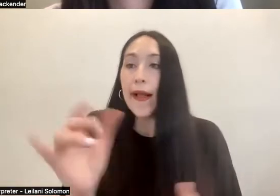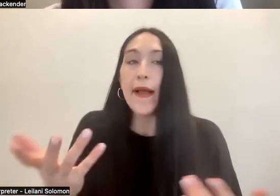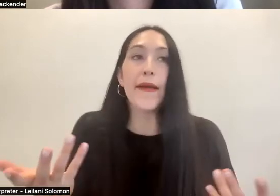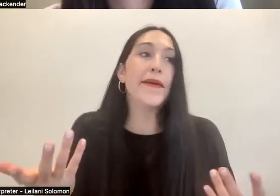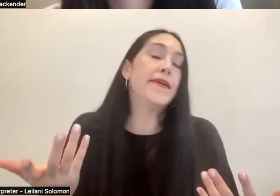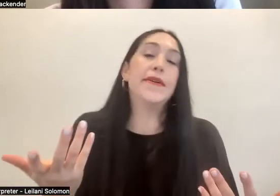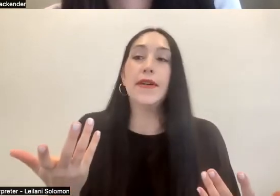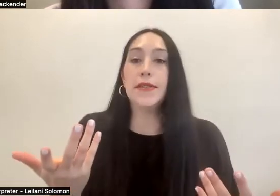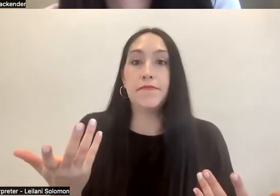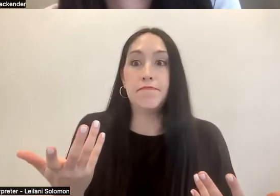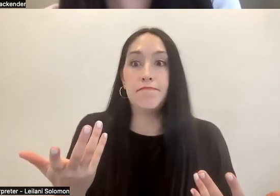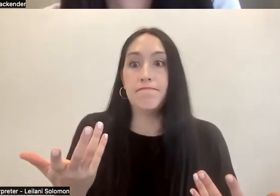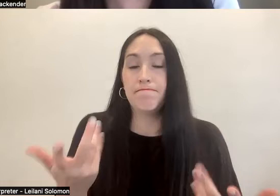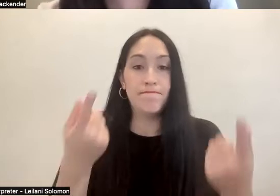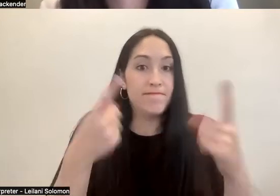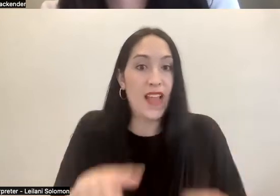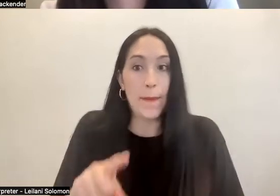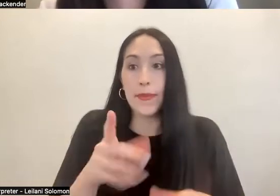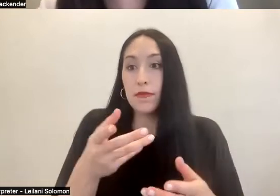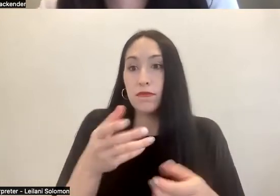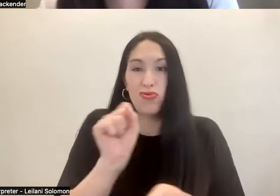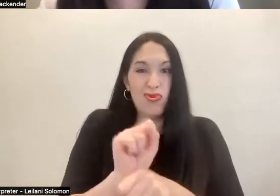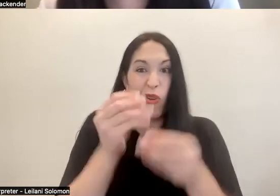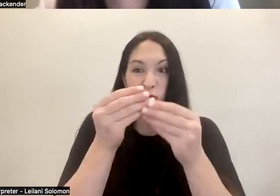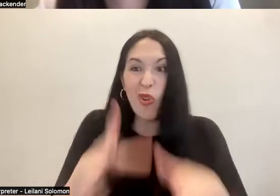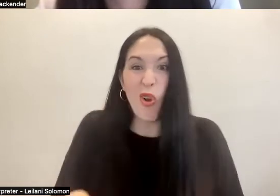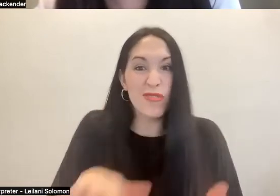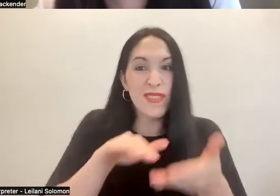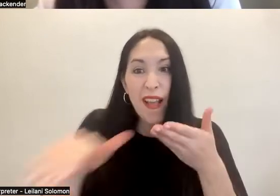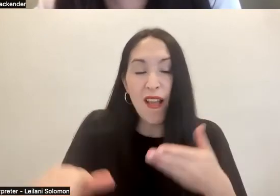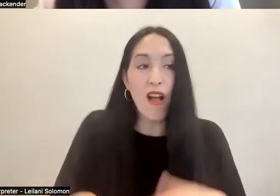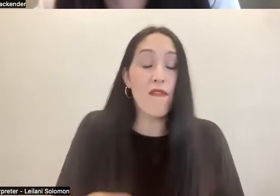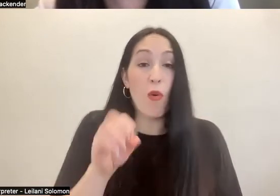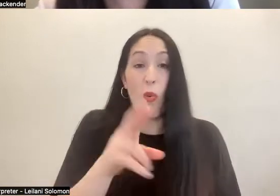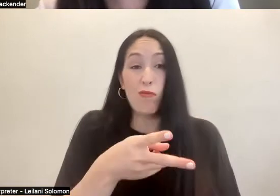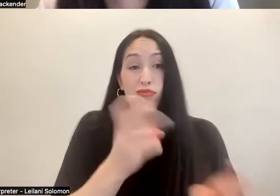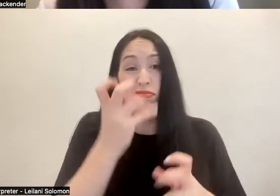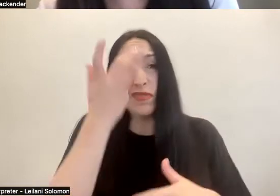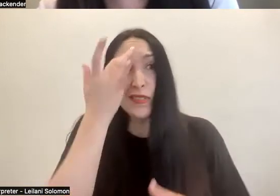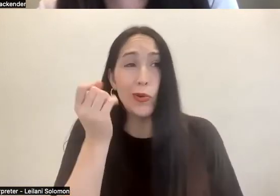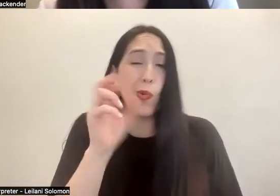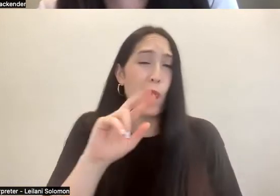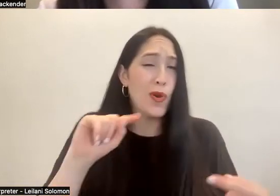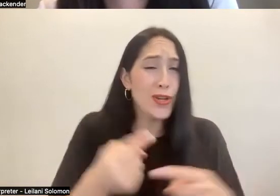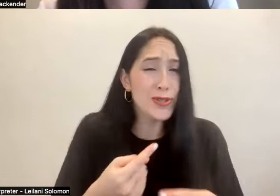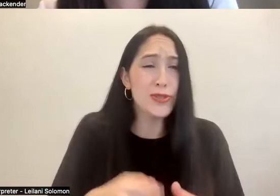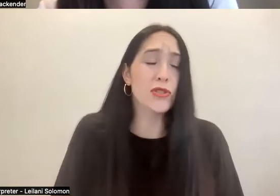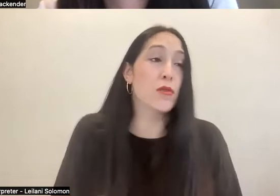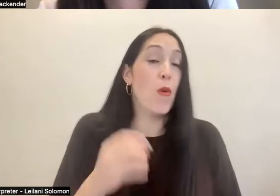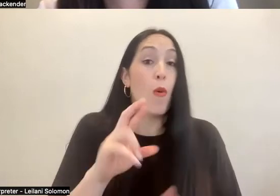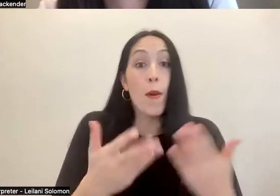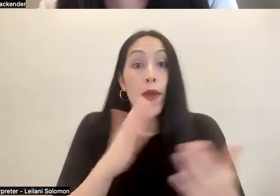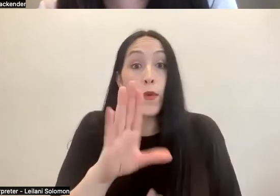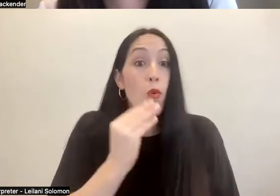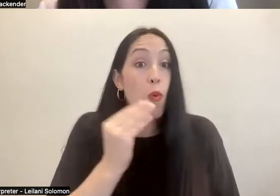or unexpected unemployment due to a layoff, illness, or an injury, maybe a home and auto repair, a new